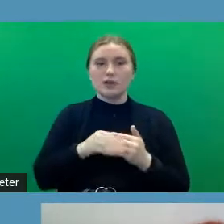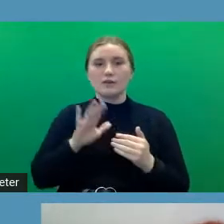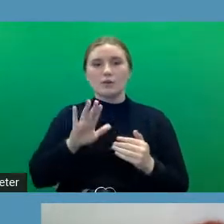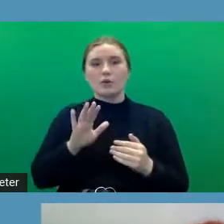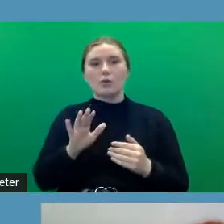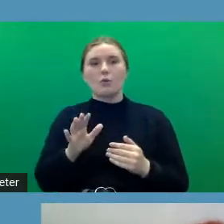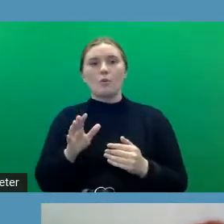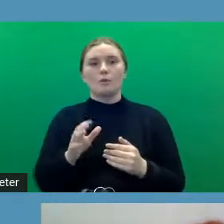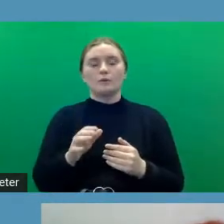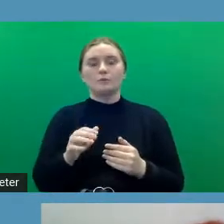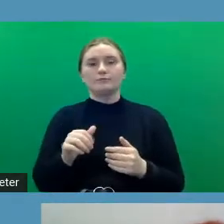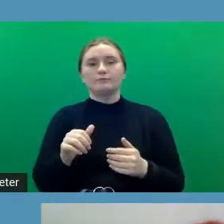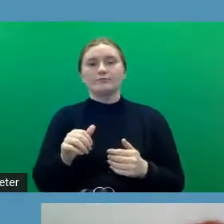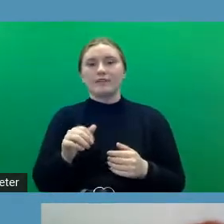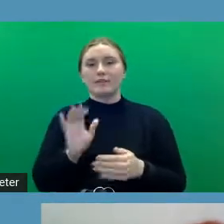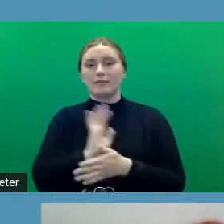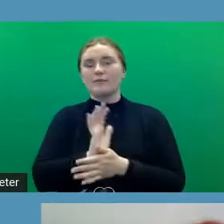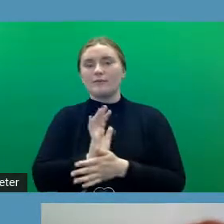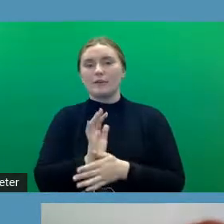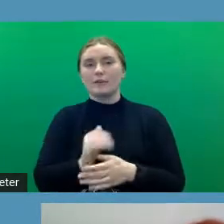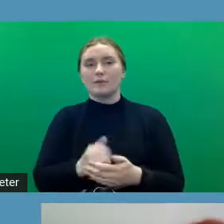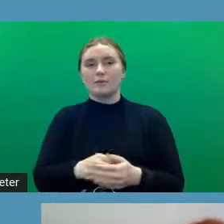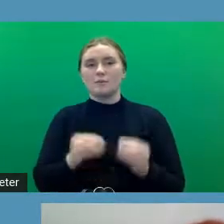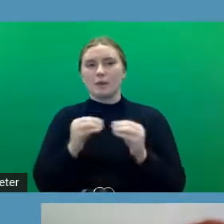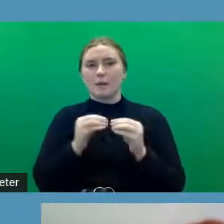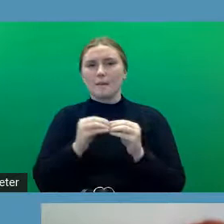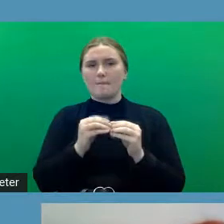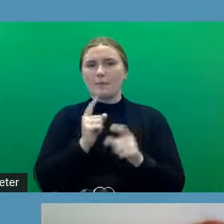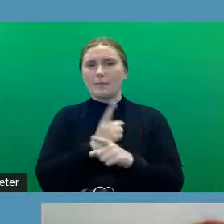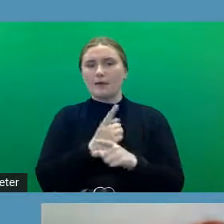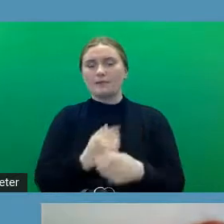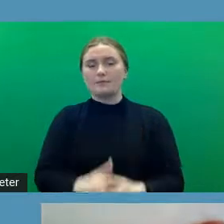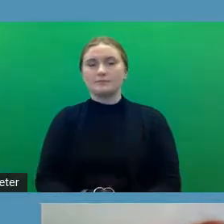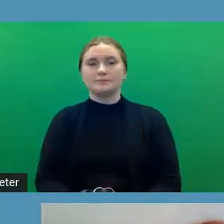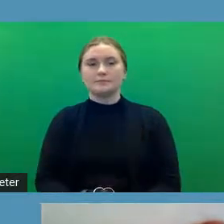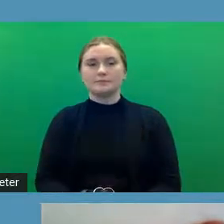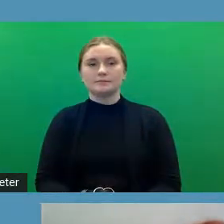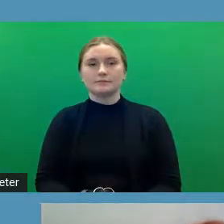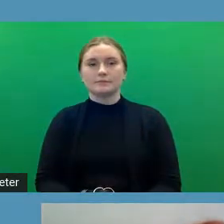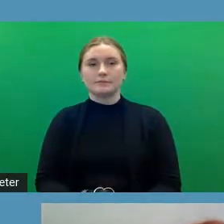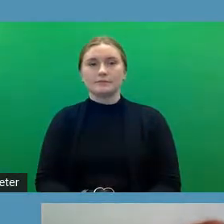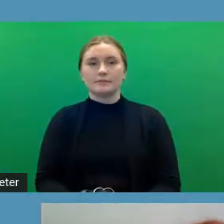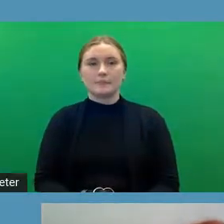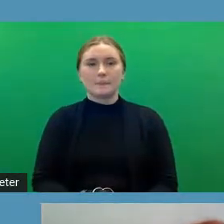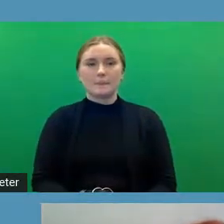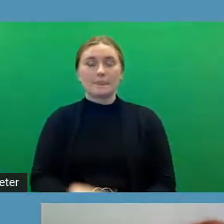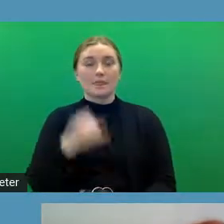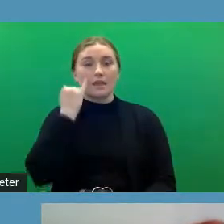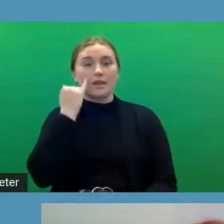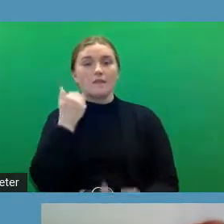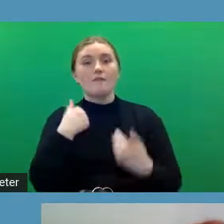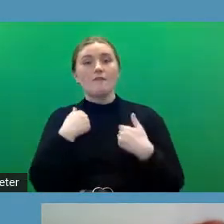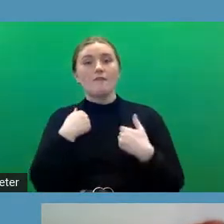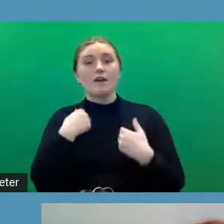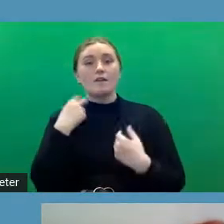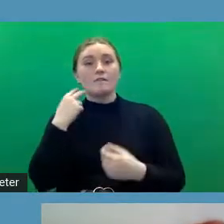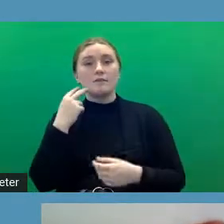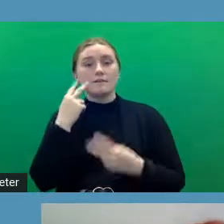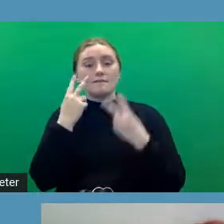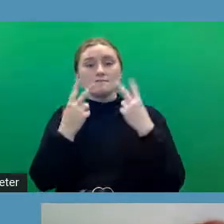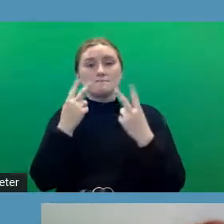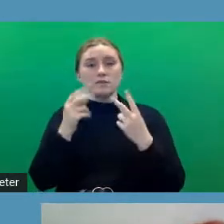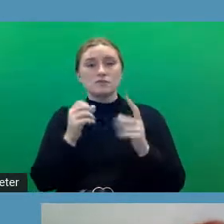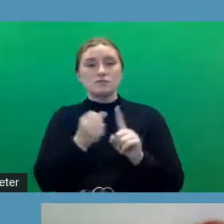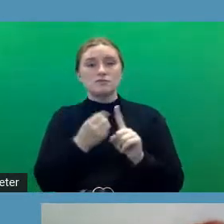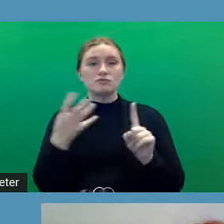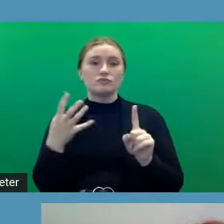to make them more correct. And also, if you do have a described version of that video, which you'd have to describe